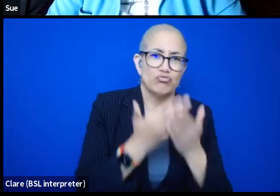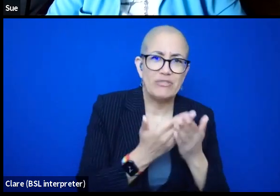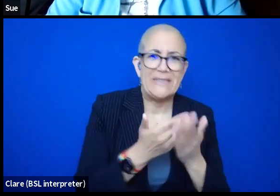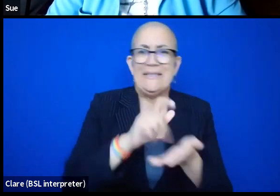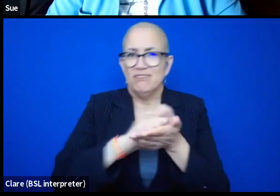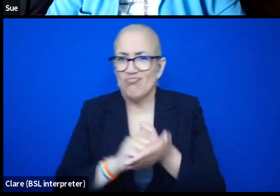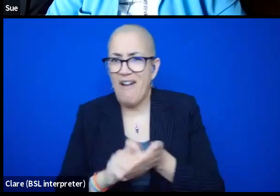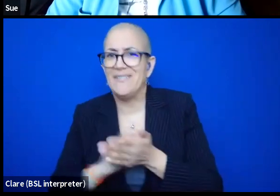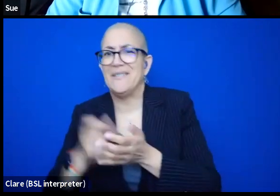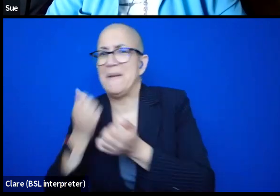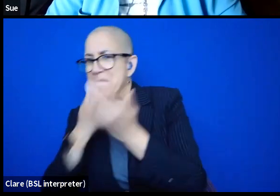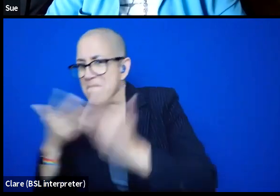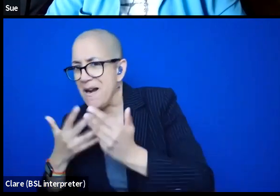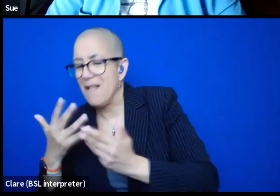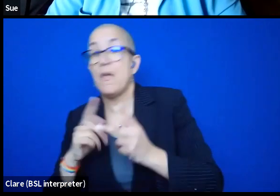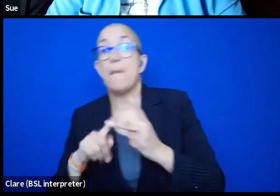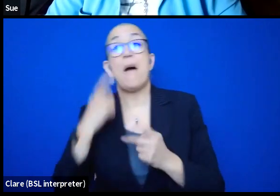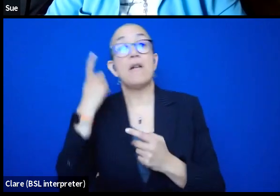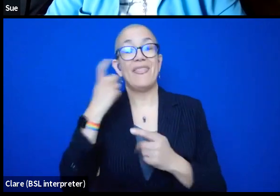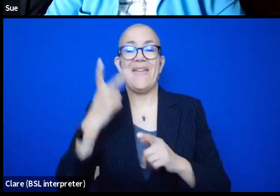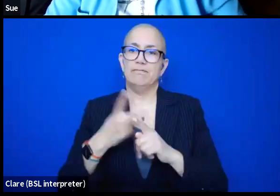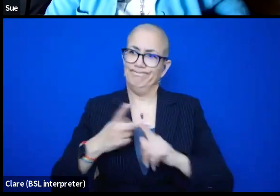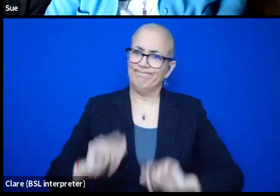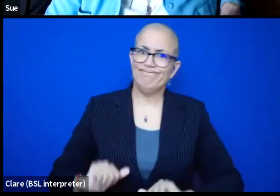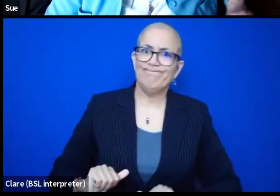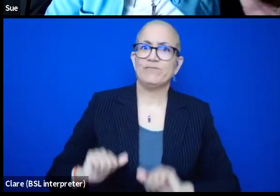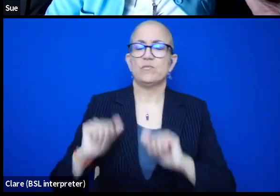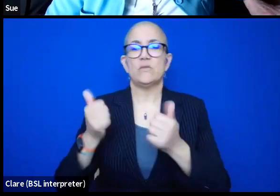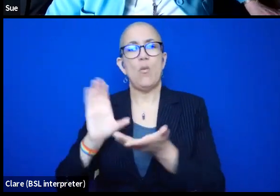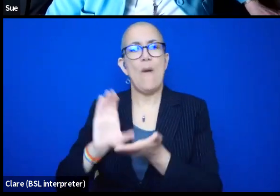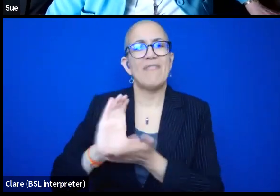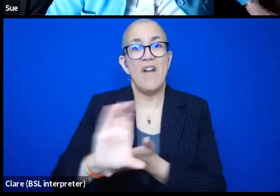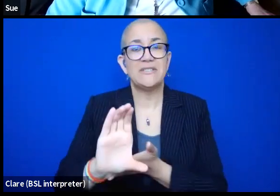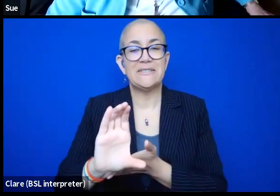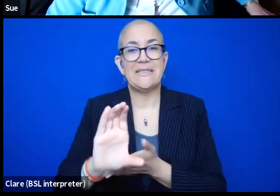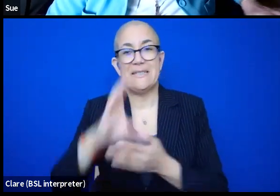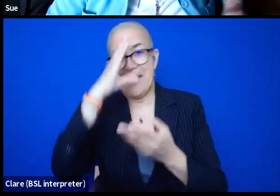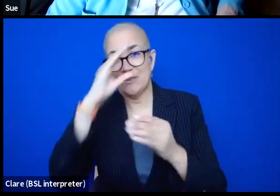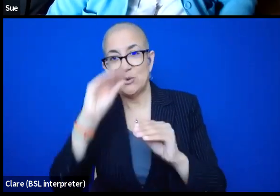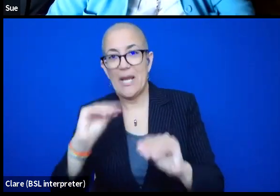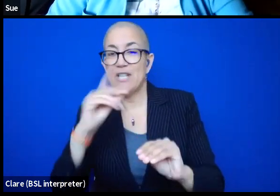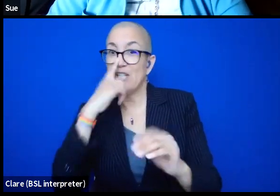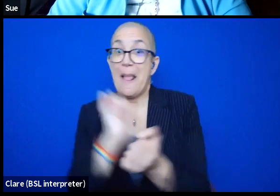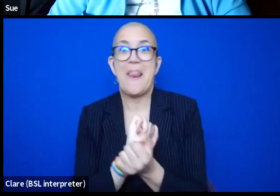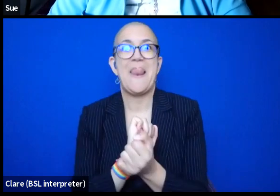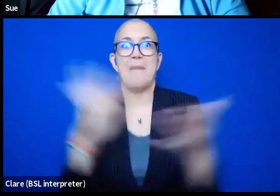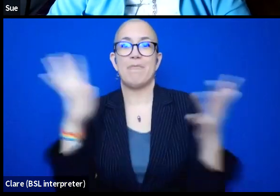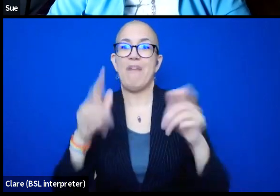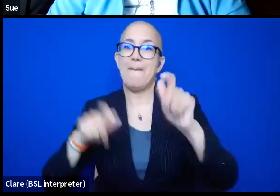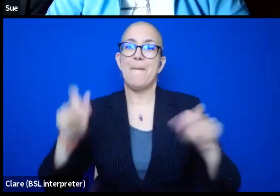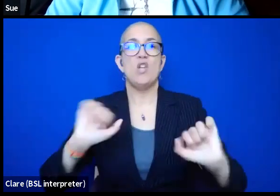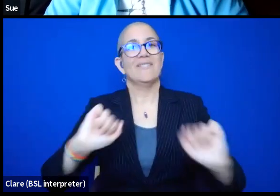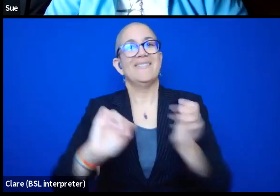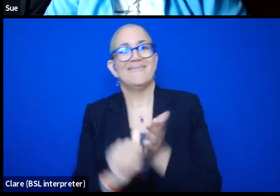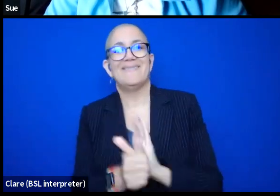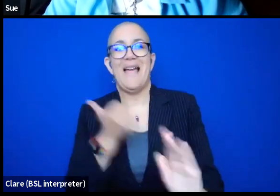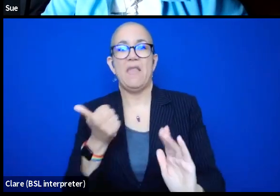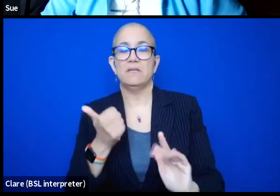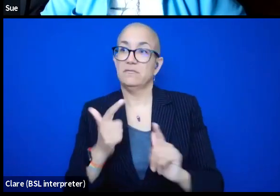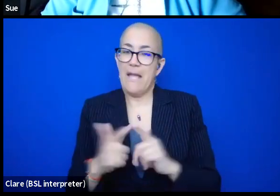rethink how well-funded state education can best liberate a person's talent and foster their